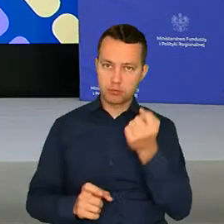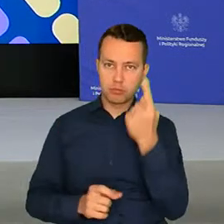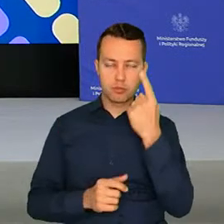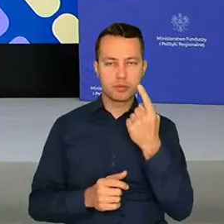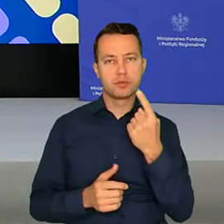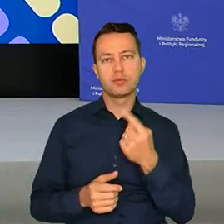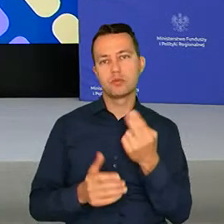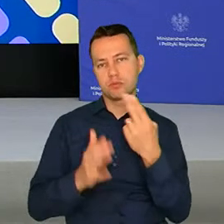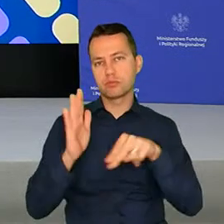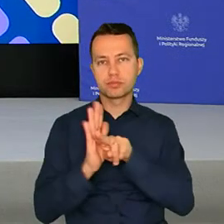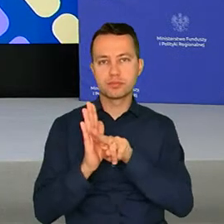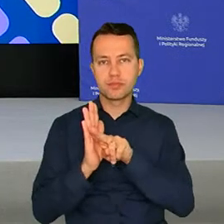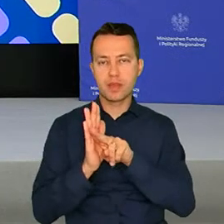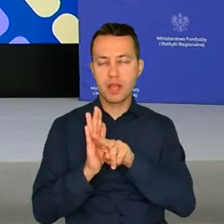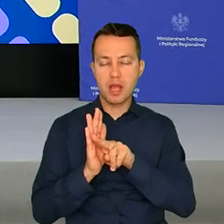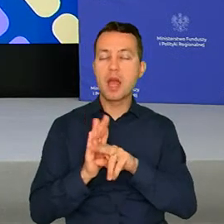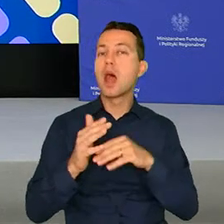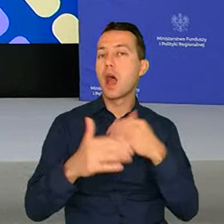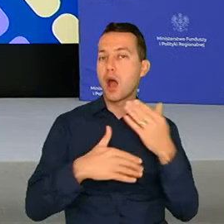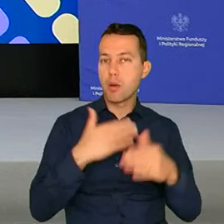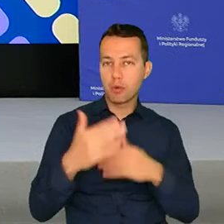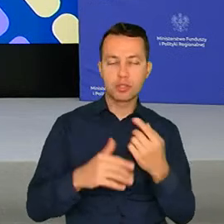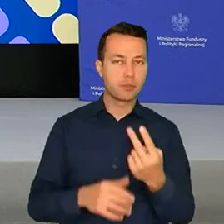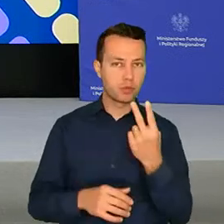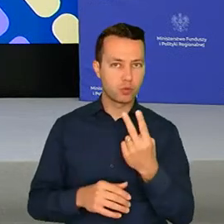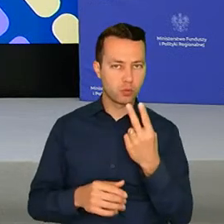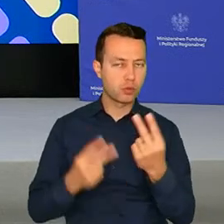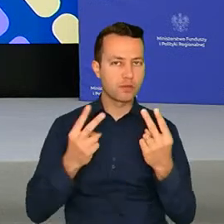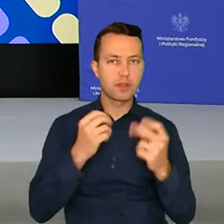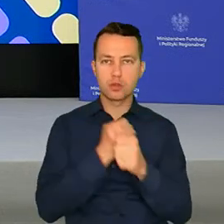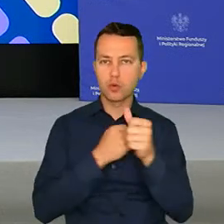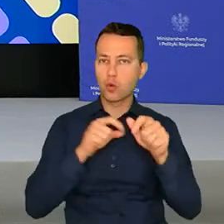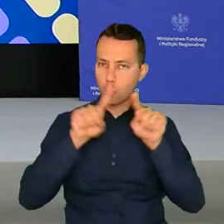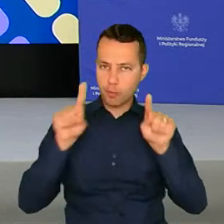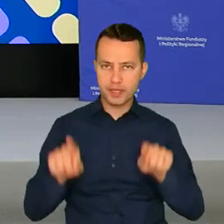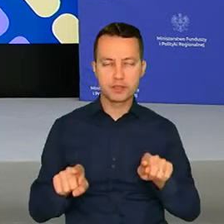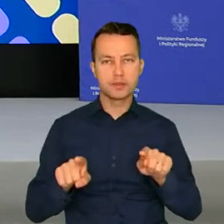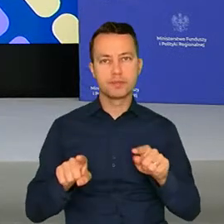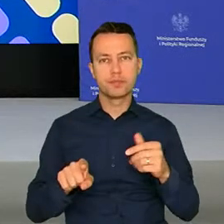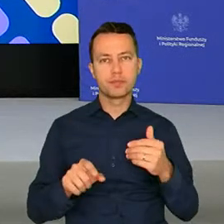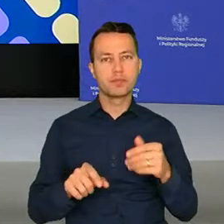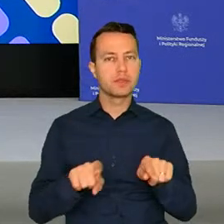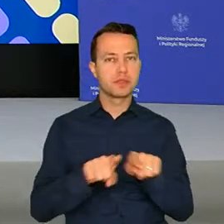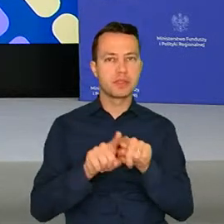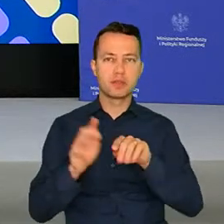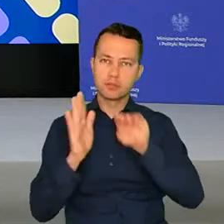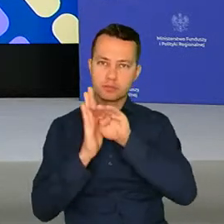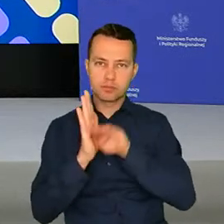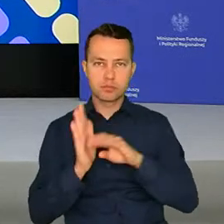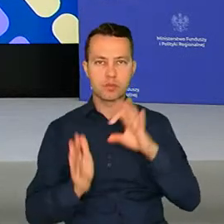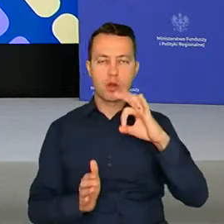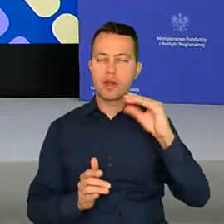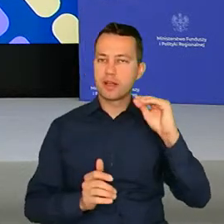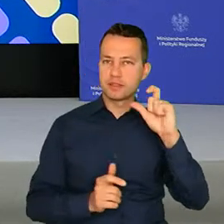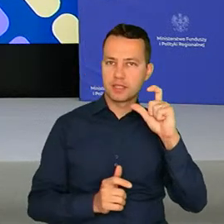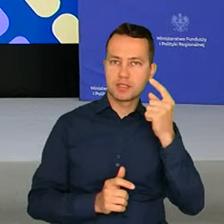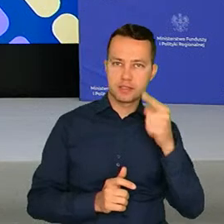and back then another important standard of responsible business, that is OECD,